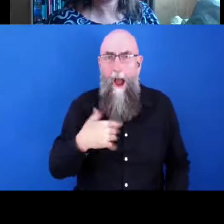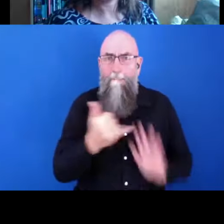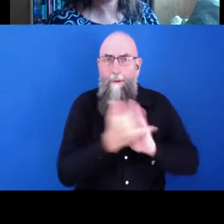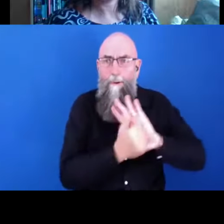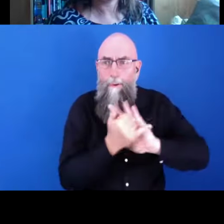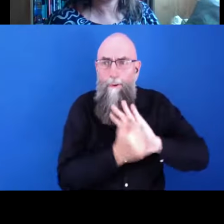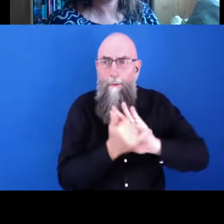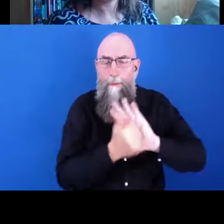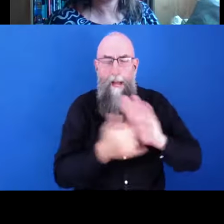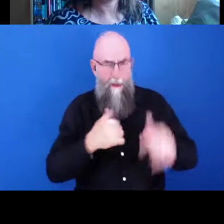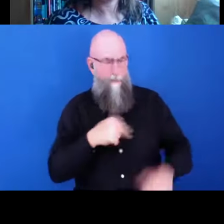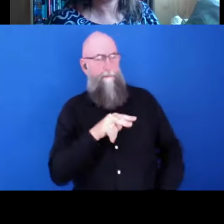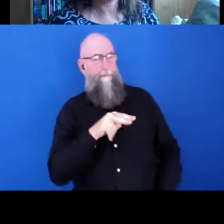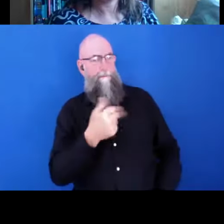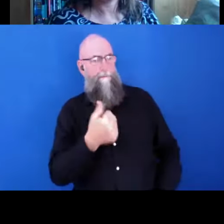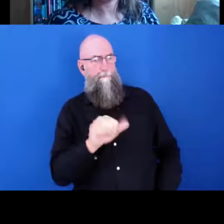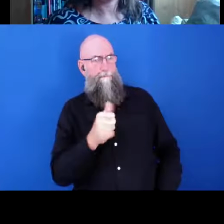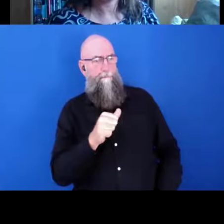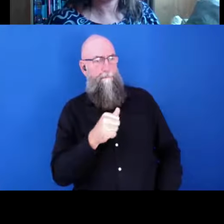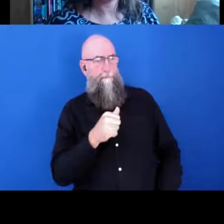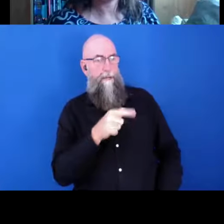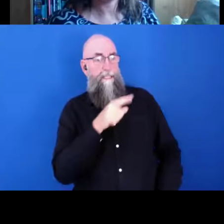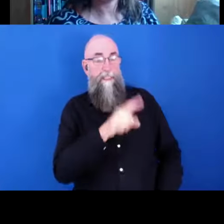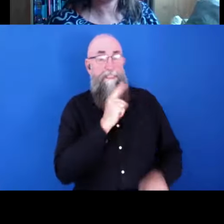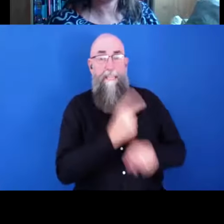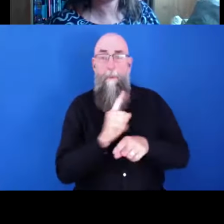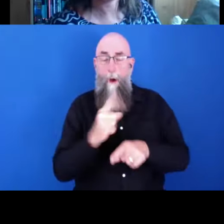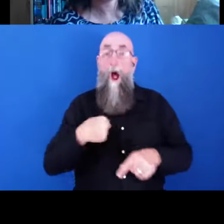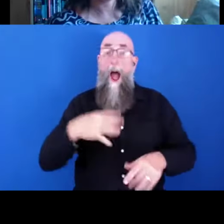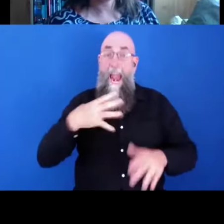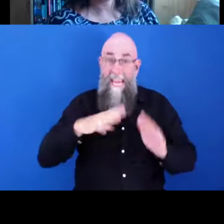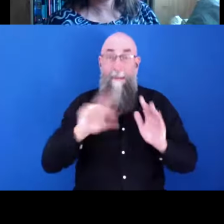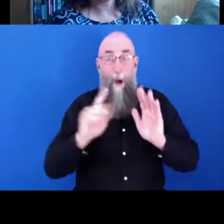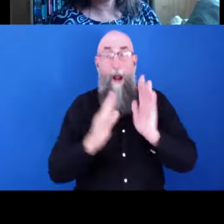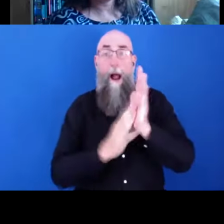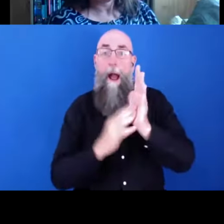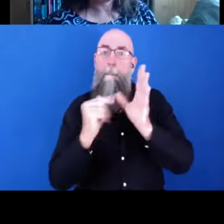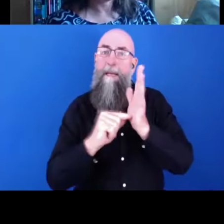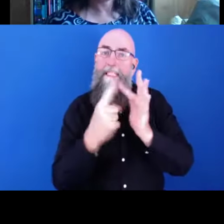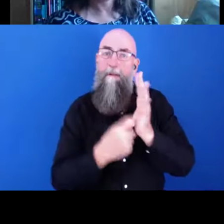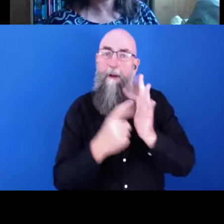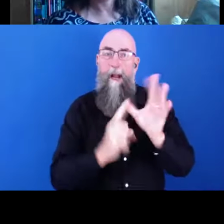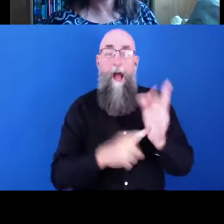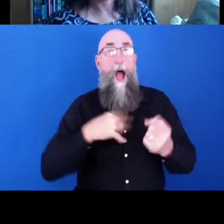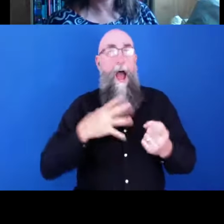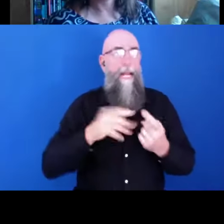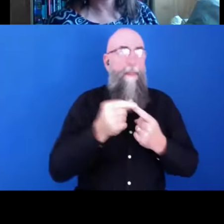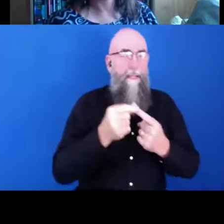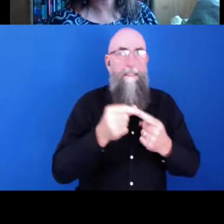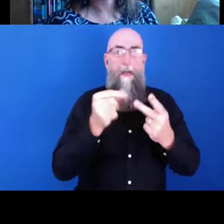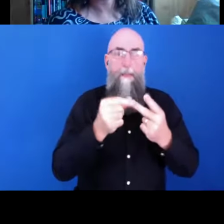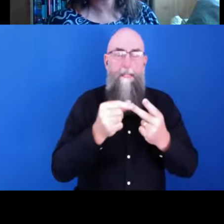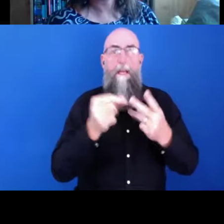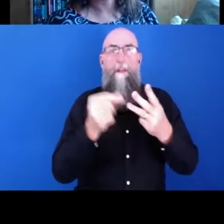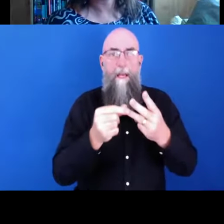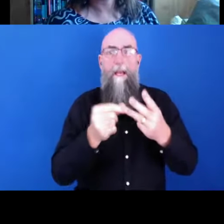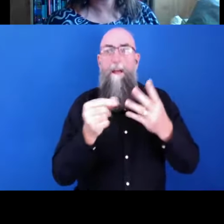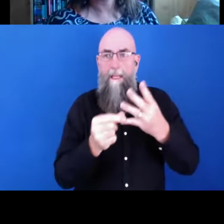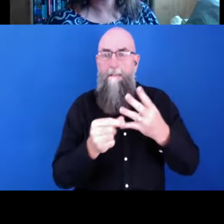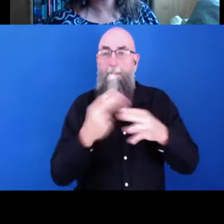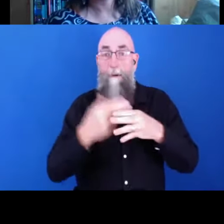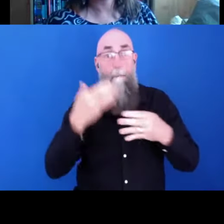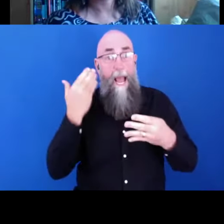Like, what is it that you need? And she was like, I just need the materials. If you can give me some of the, like, I need this fake blood and I need latex and I need, and so basically what